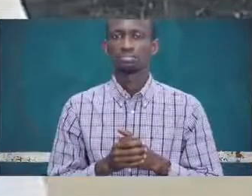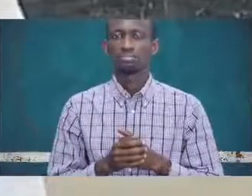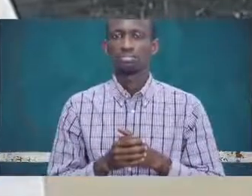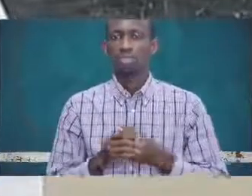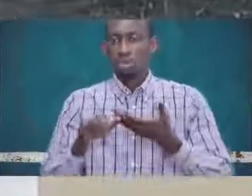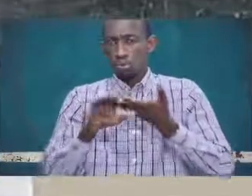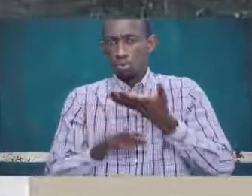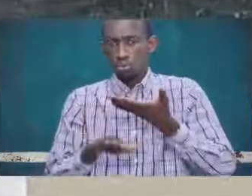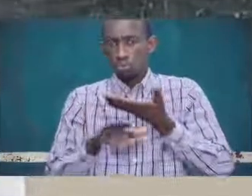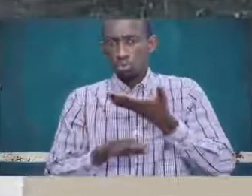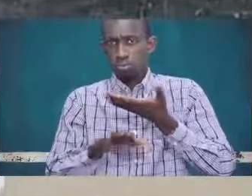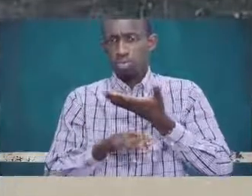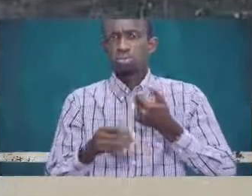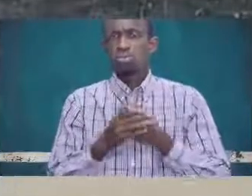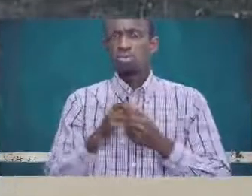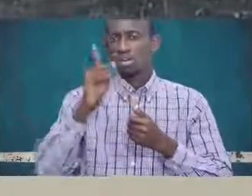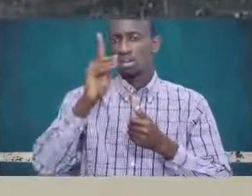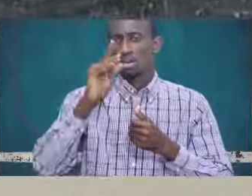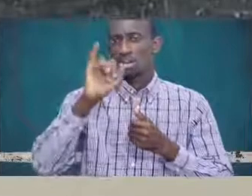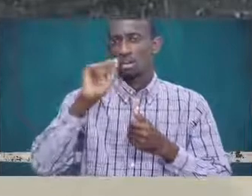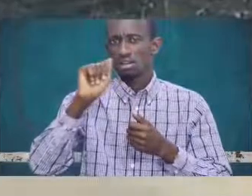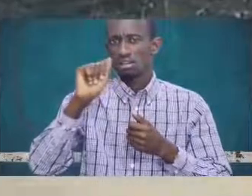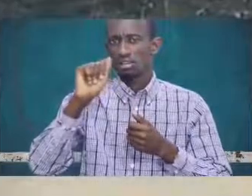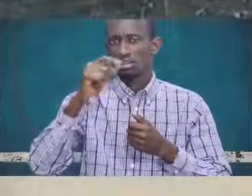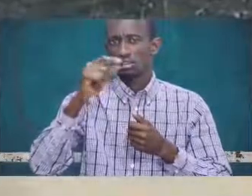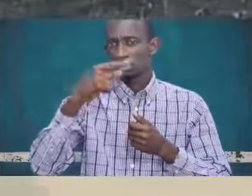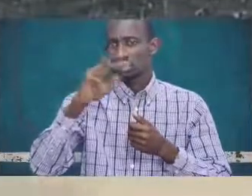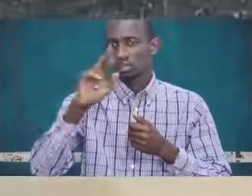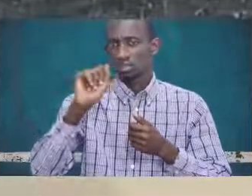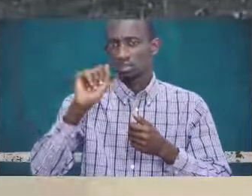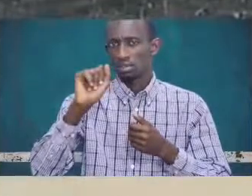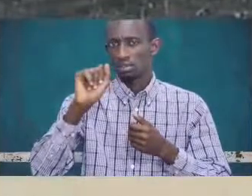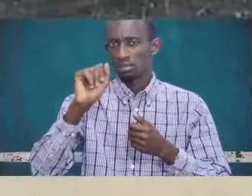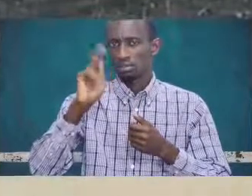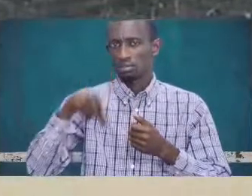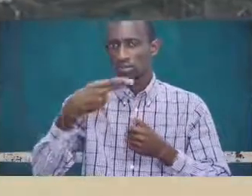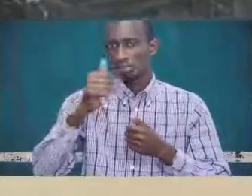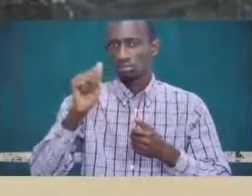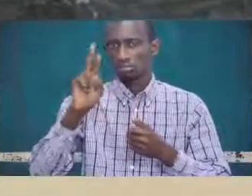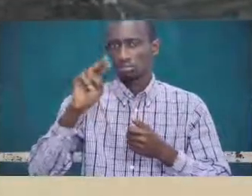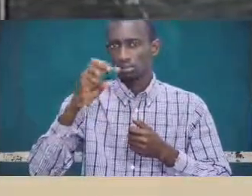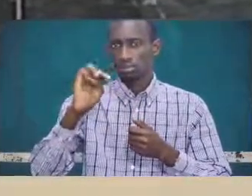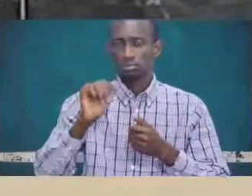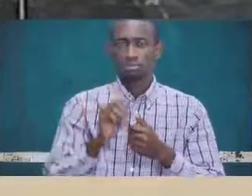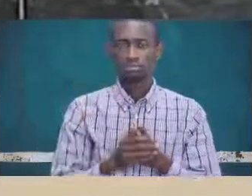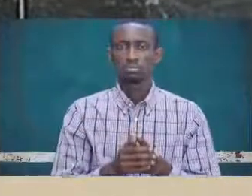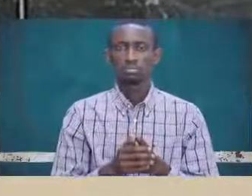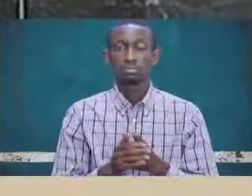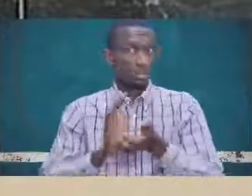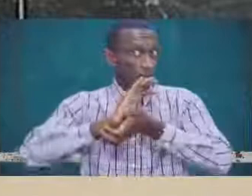below the diaphragm. So let's take that definition. You can say the